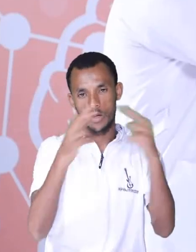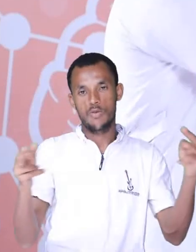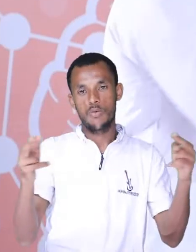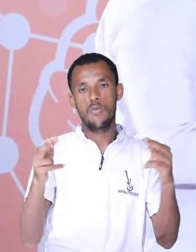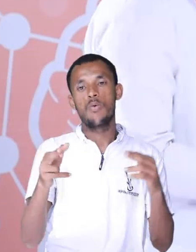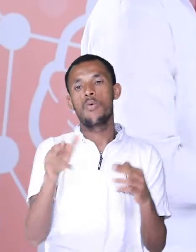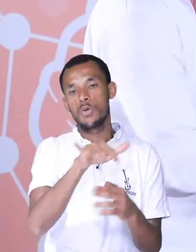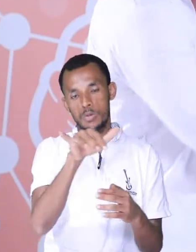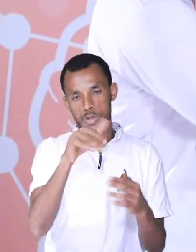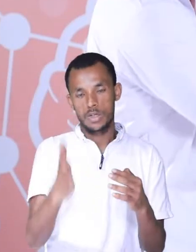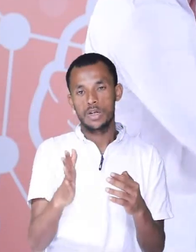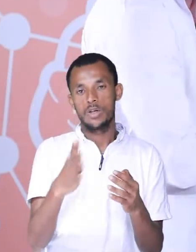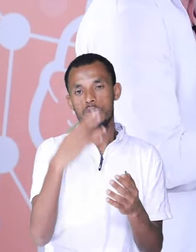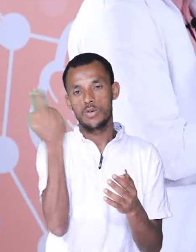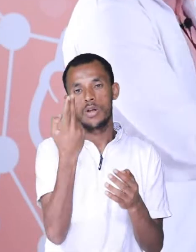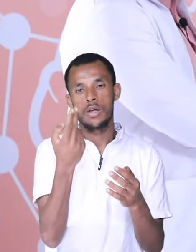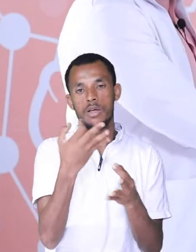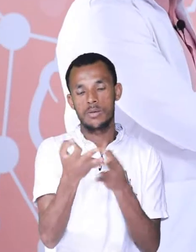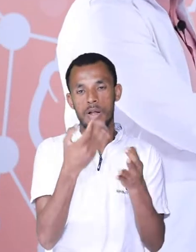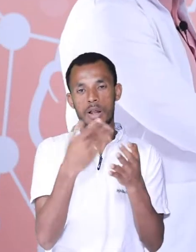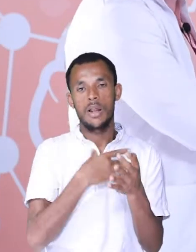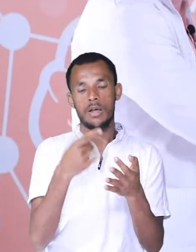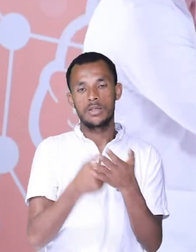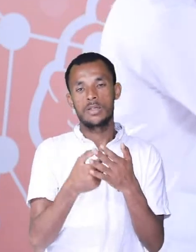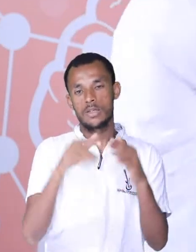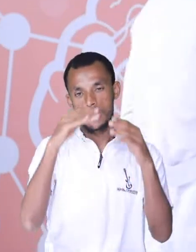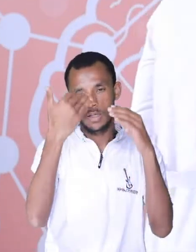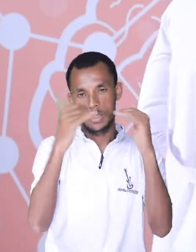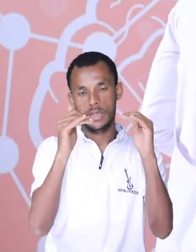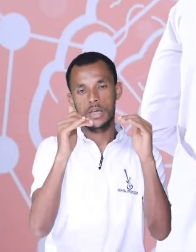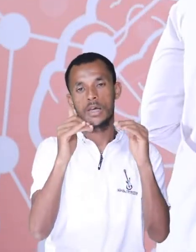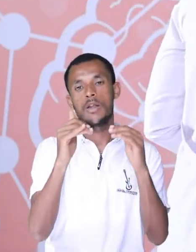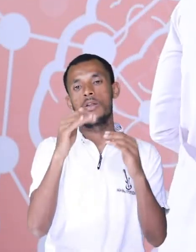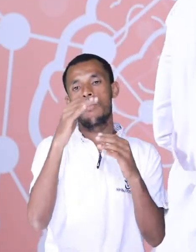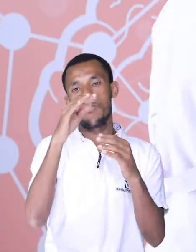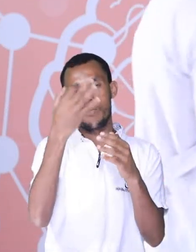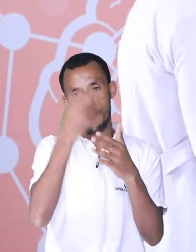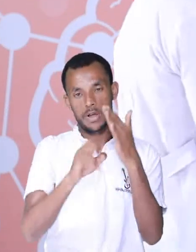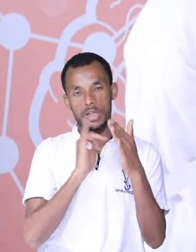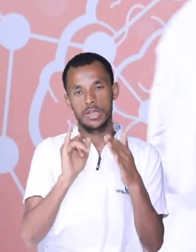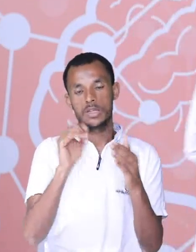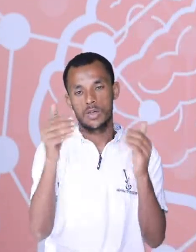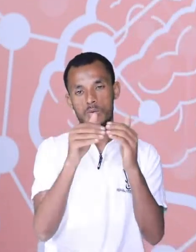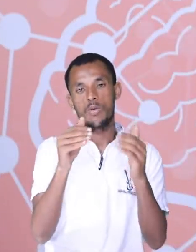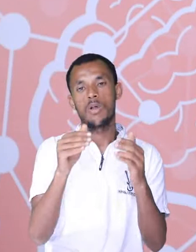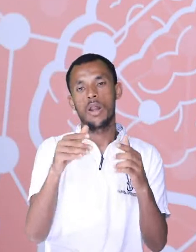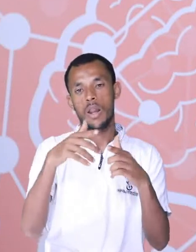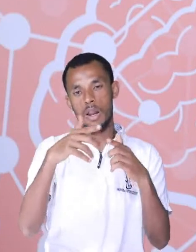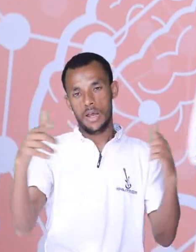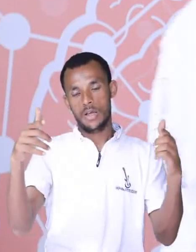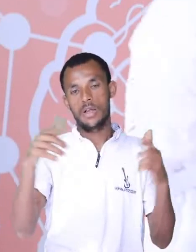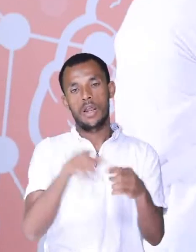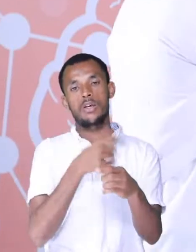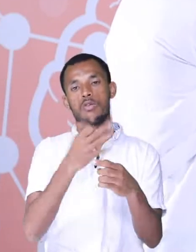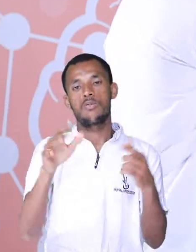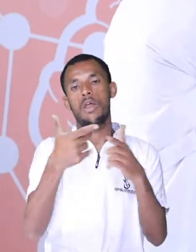sides, usually expressed as like this. The scale factor is equal to length of line segment of the enlargement